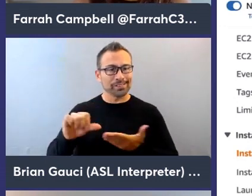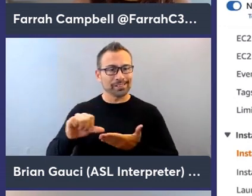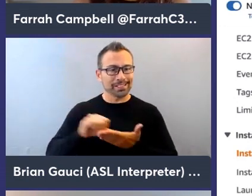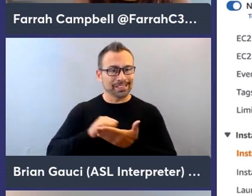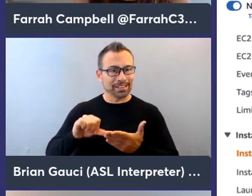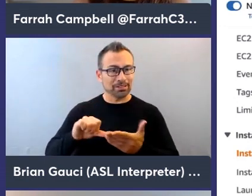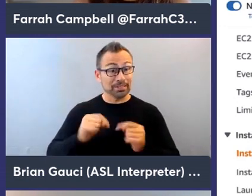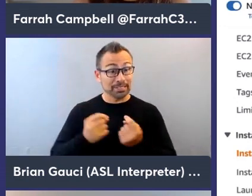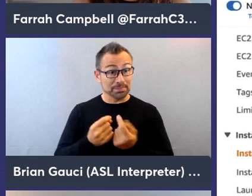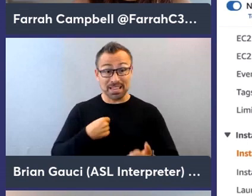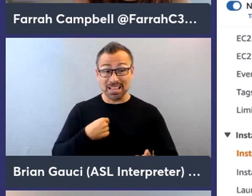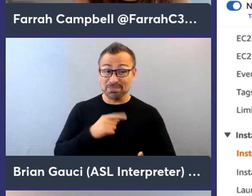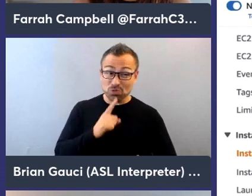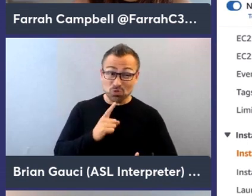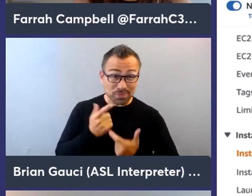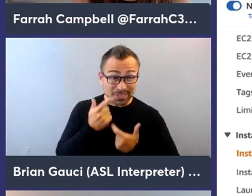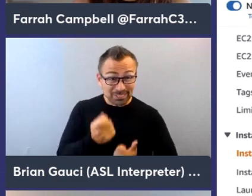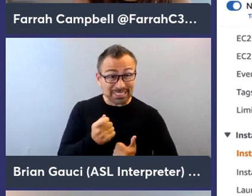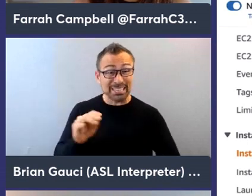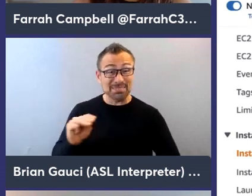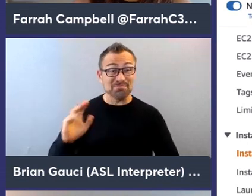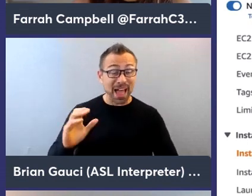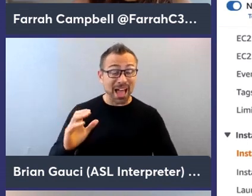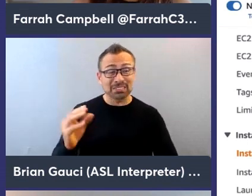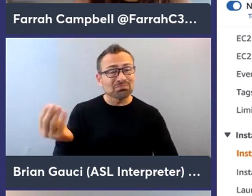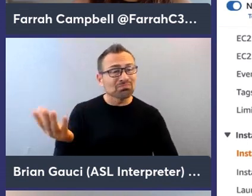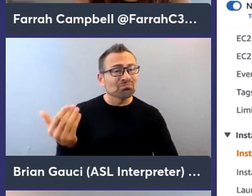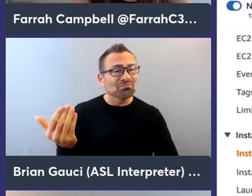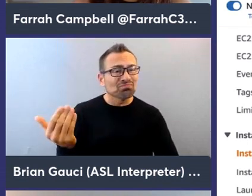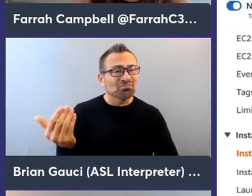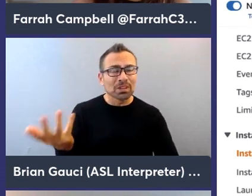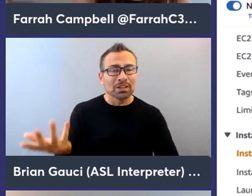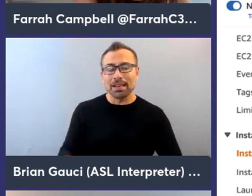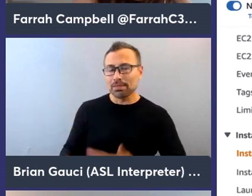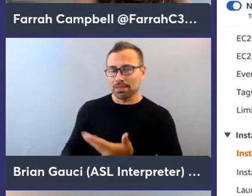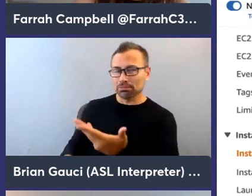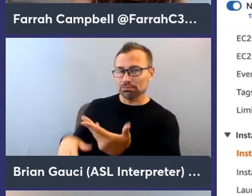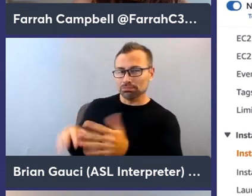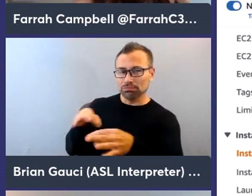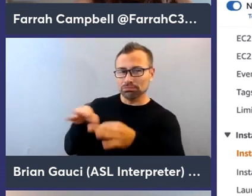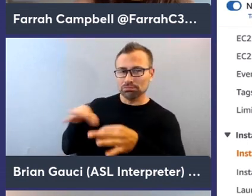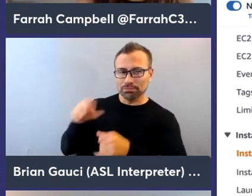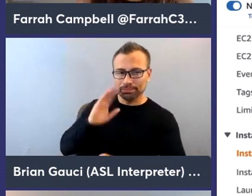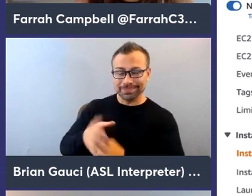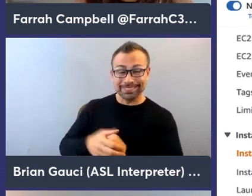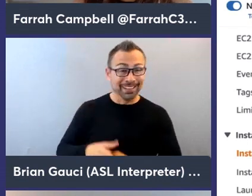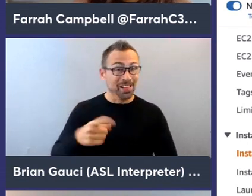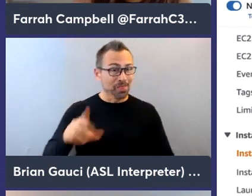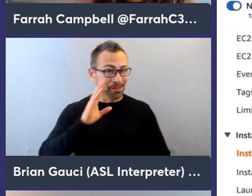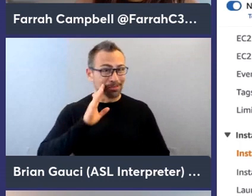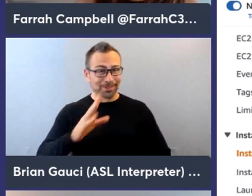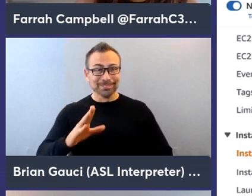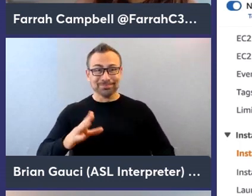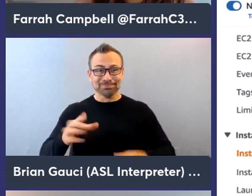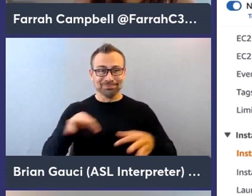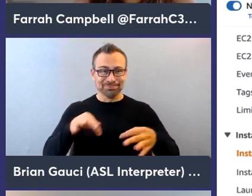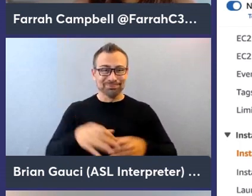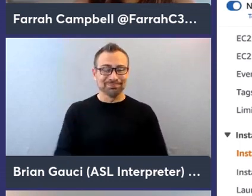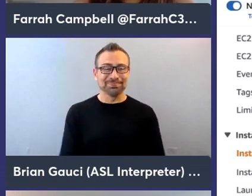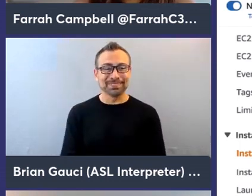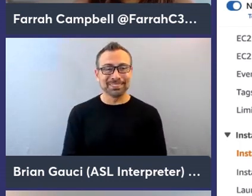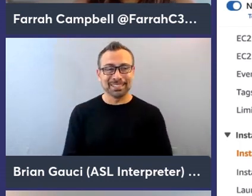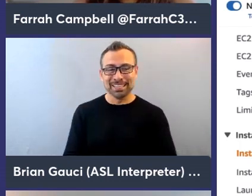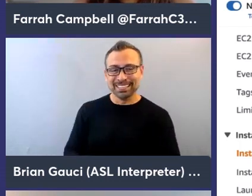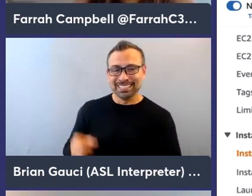super interested in Mac. What can you tell me? And they will get you started. They will tell you. Yes. They will tell you. They won't ignore